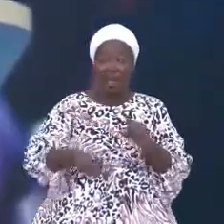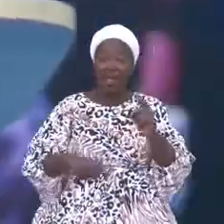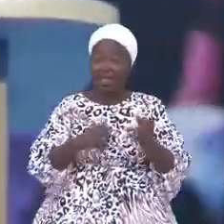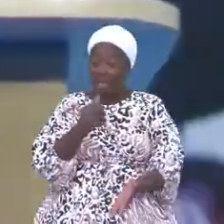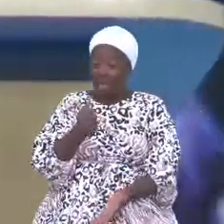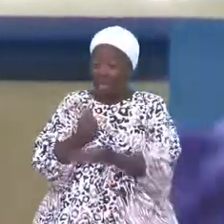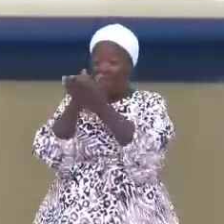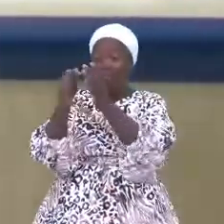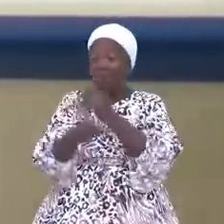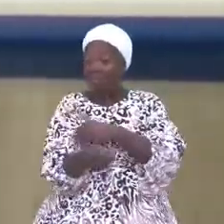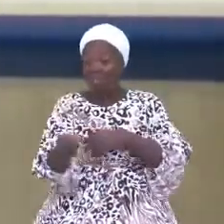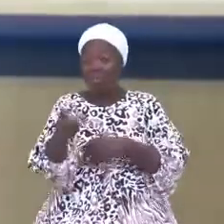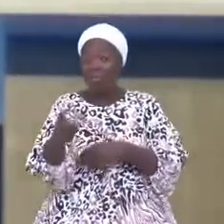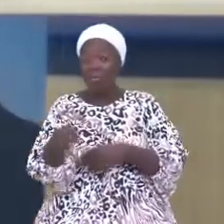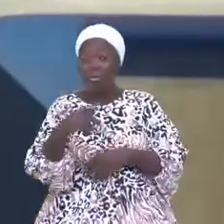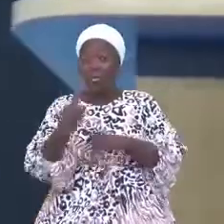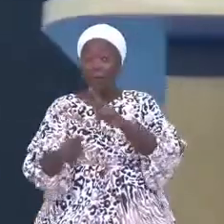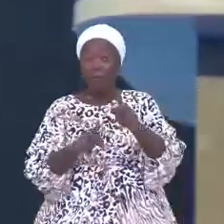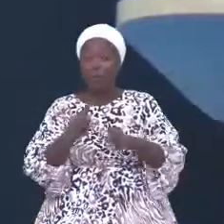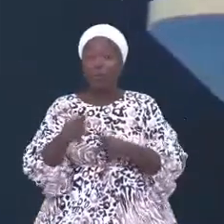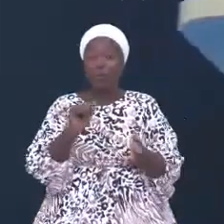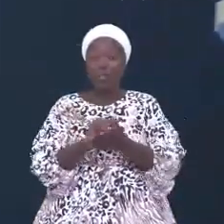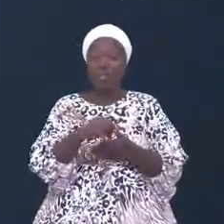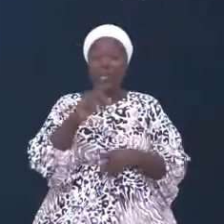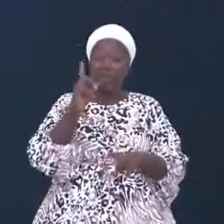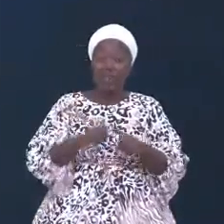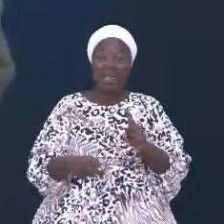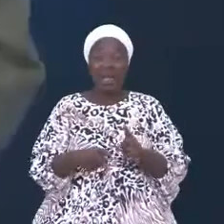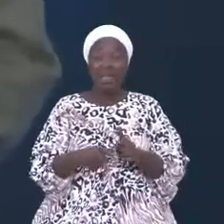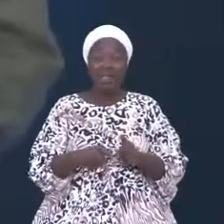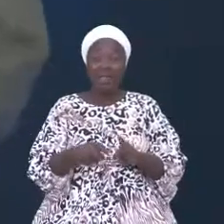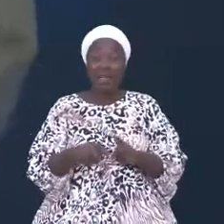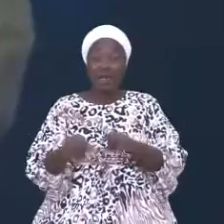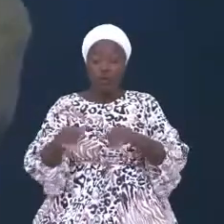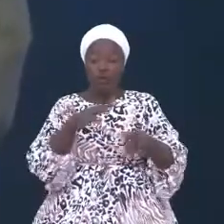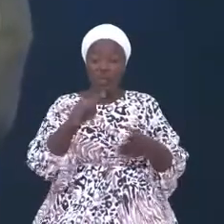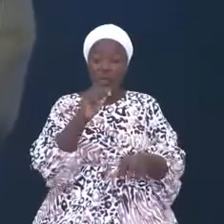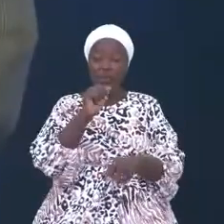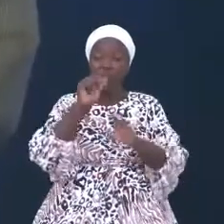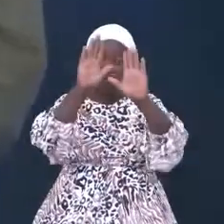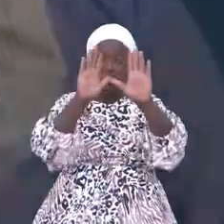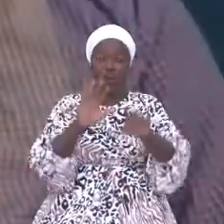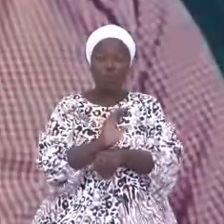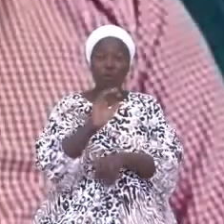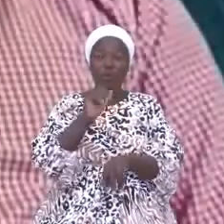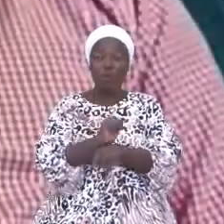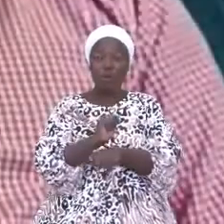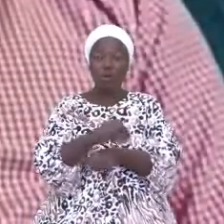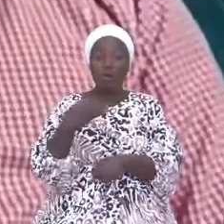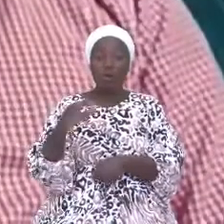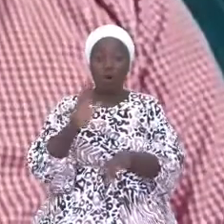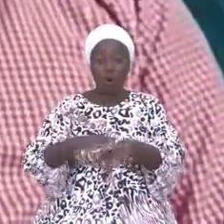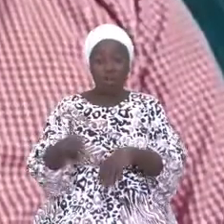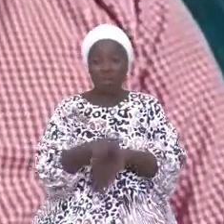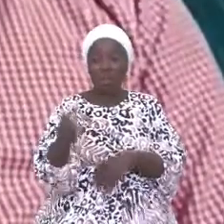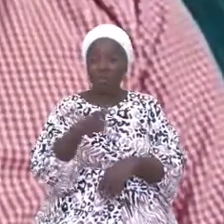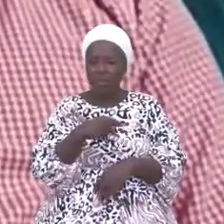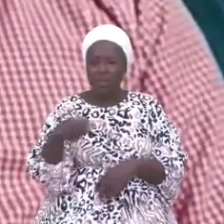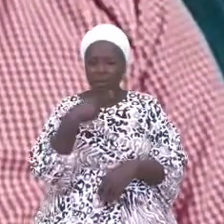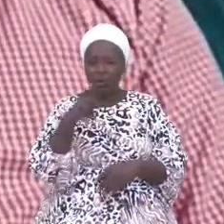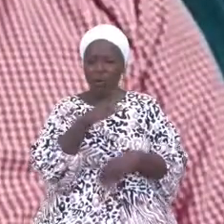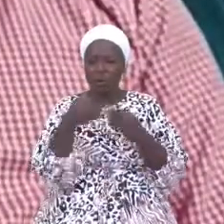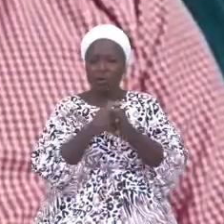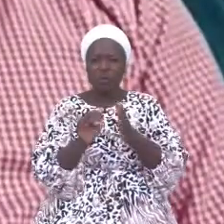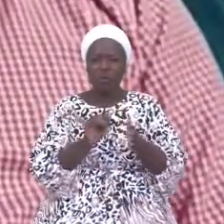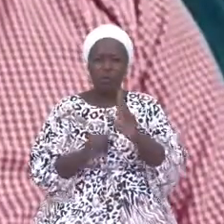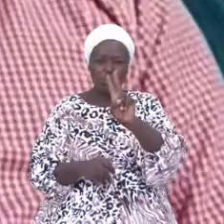them, the people who could not perform the miracle on them, they told those two blind men,